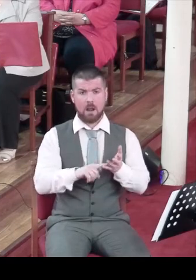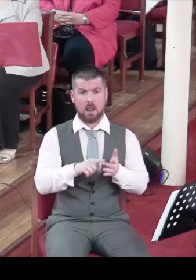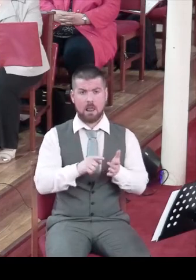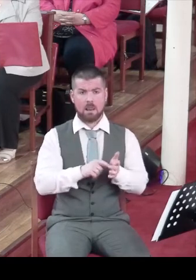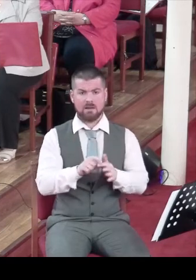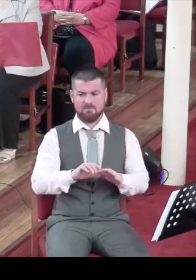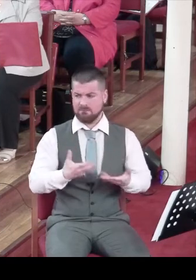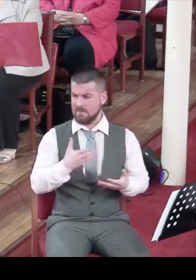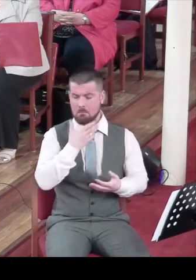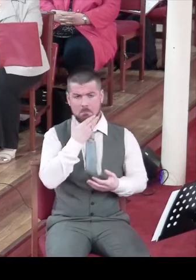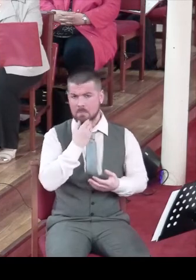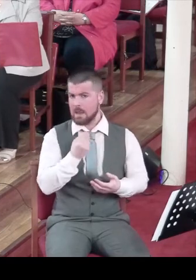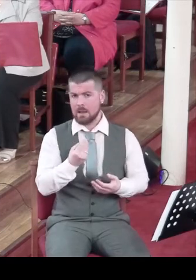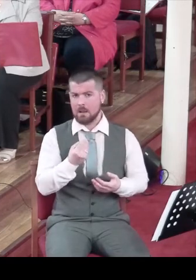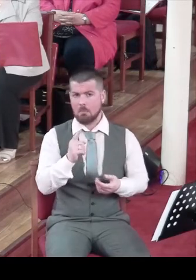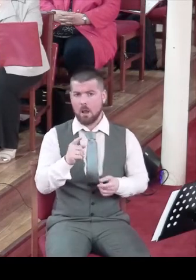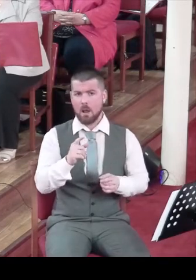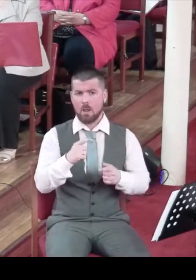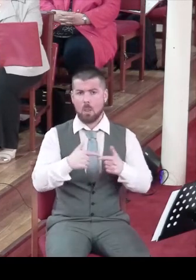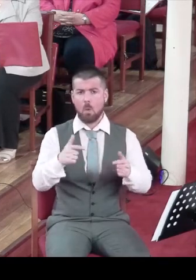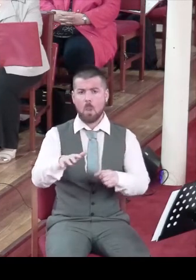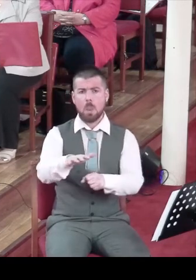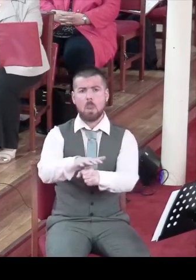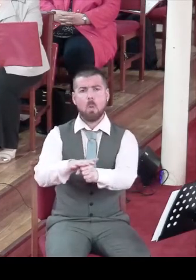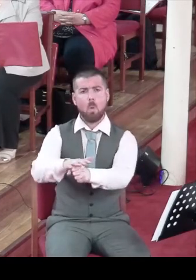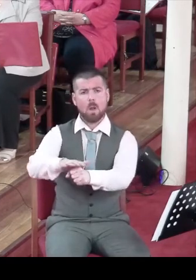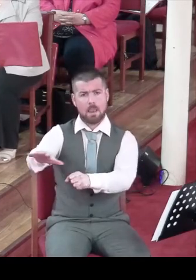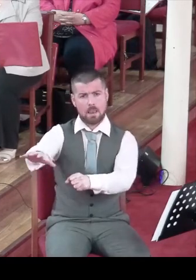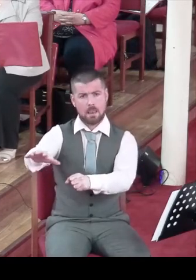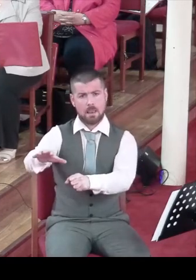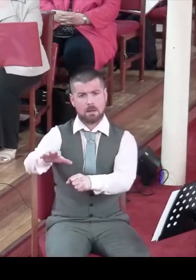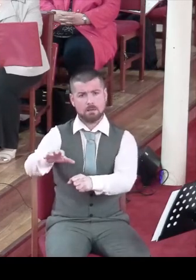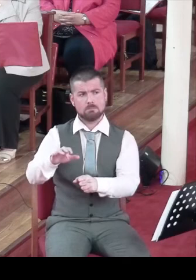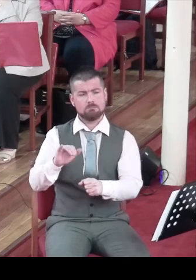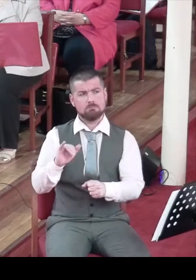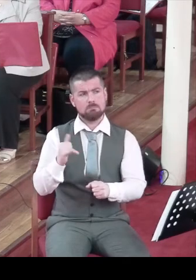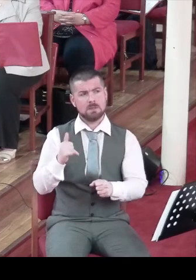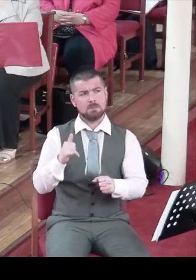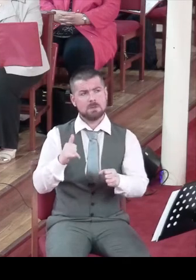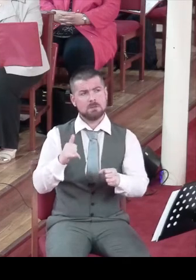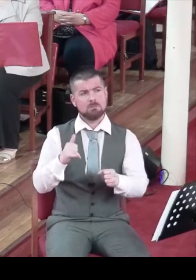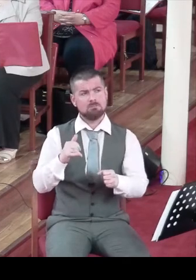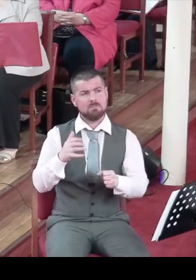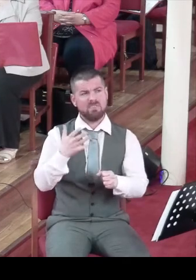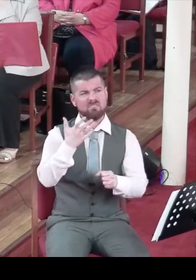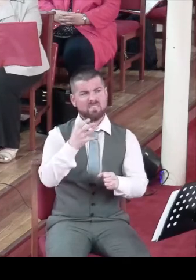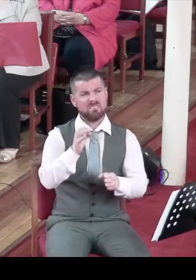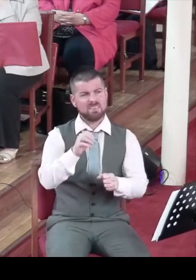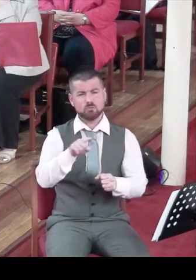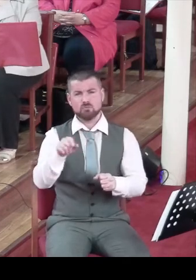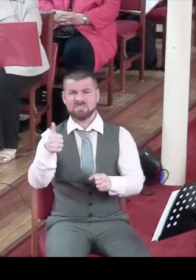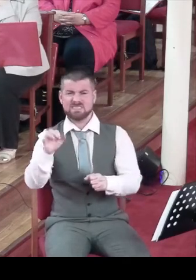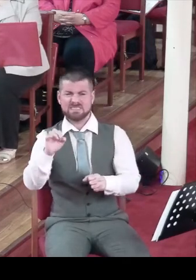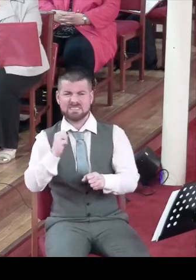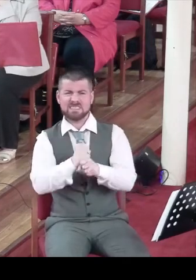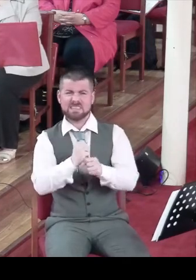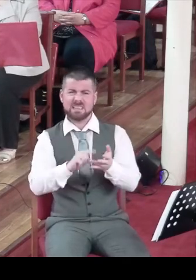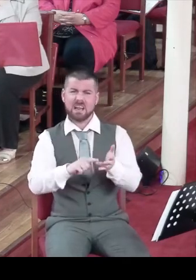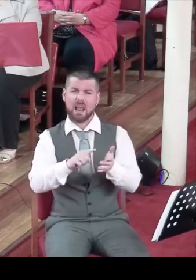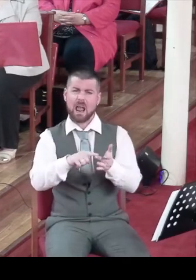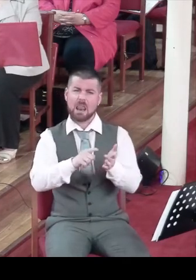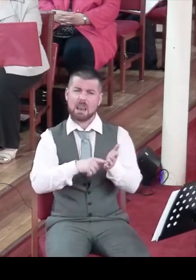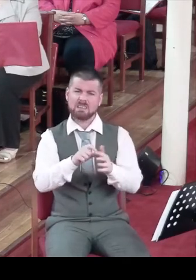men, quite a lot of the local guilds around here, I think I visited something like 50 to 60 guilds at that